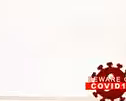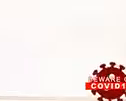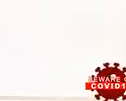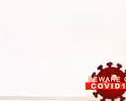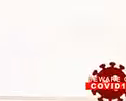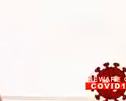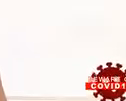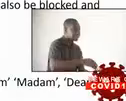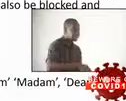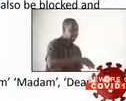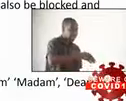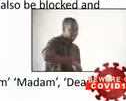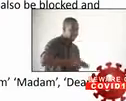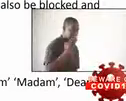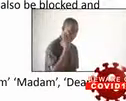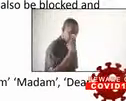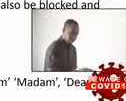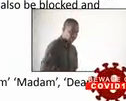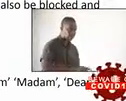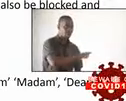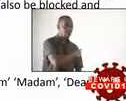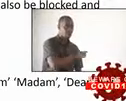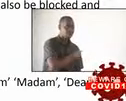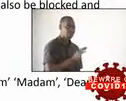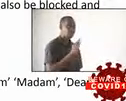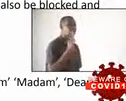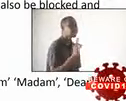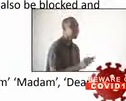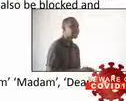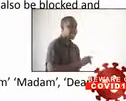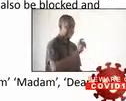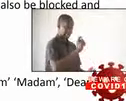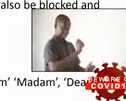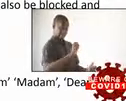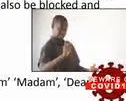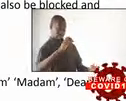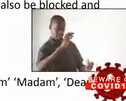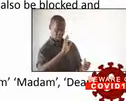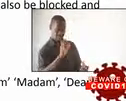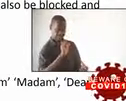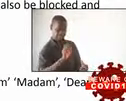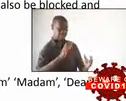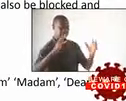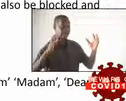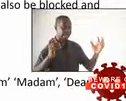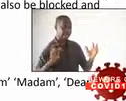the recipient address must also be blocked, punctuated, or vice versa.